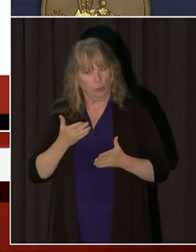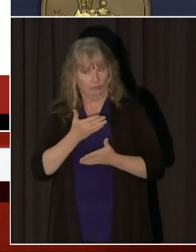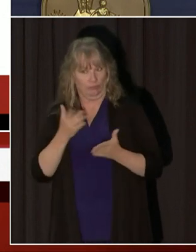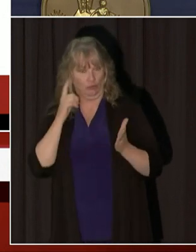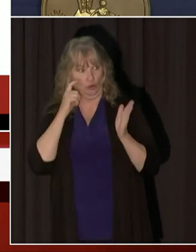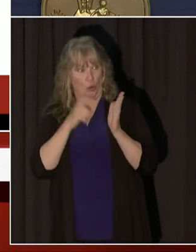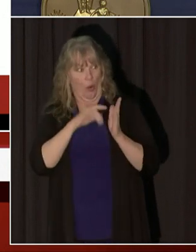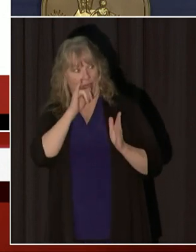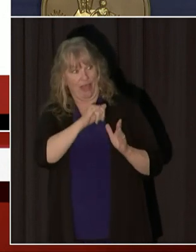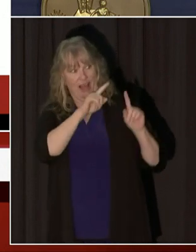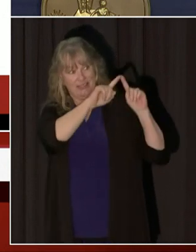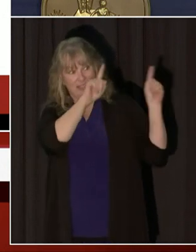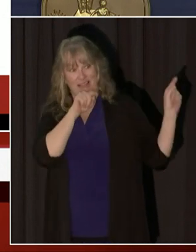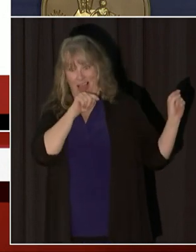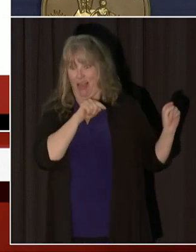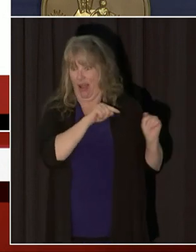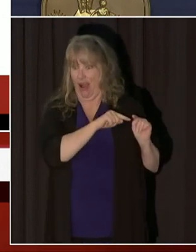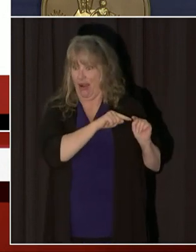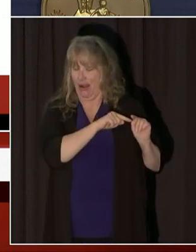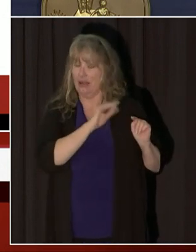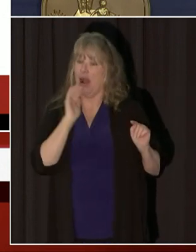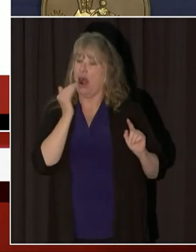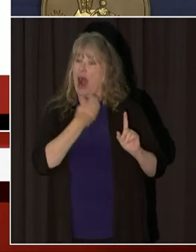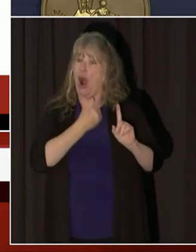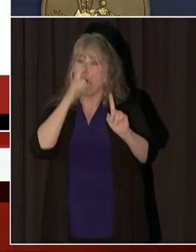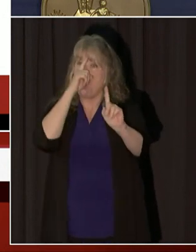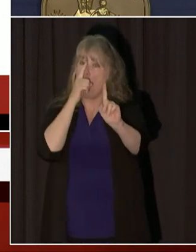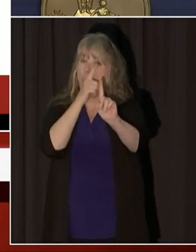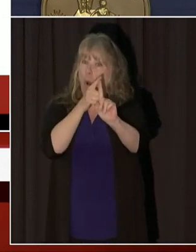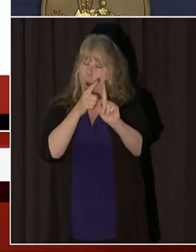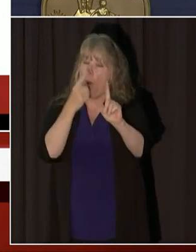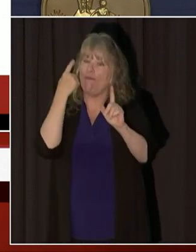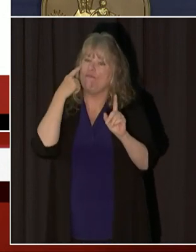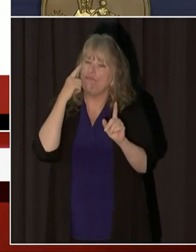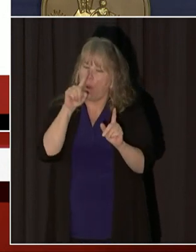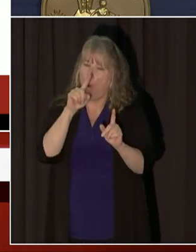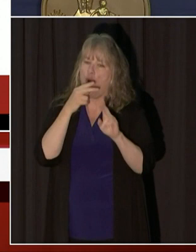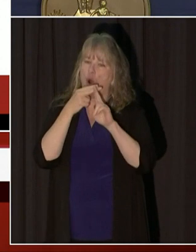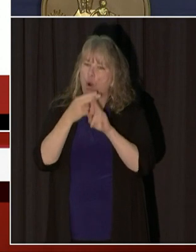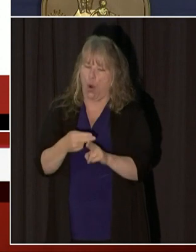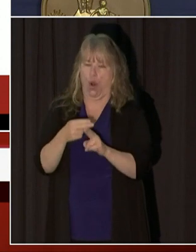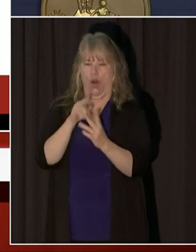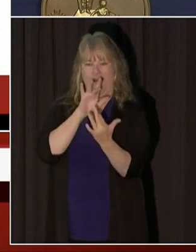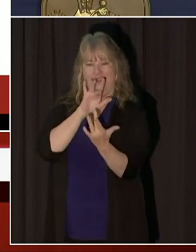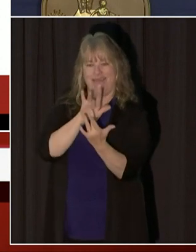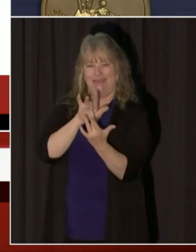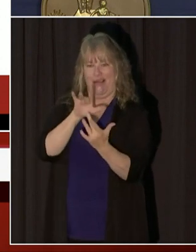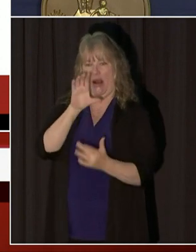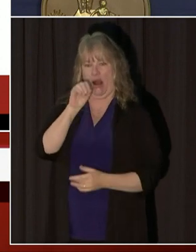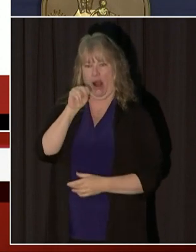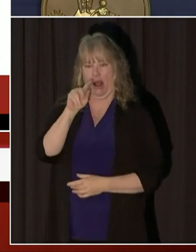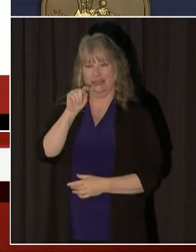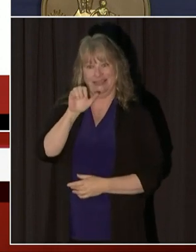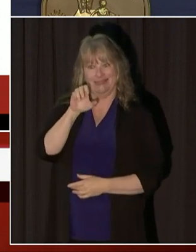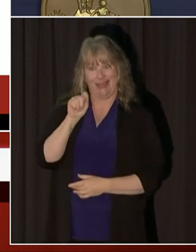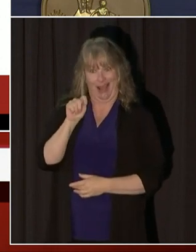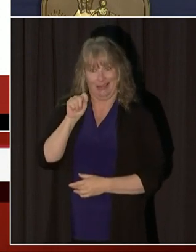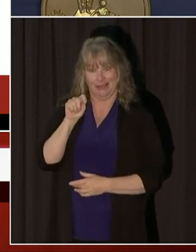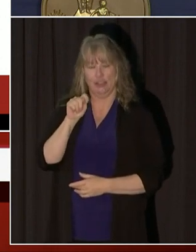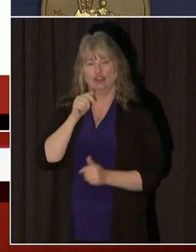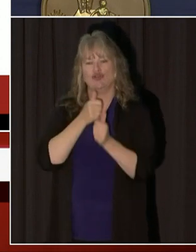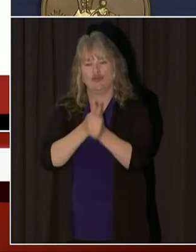this slide what our goals are with contact tracing, that we will be able